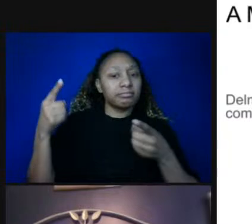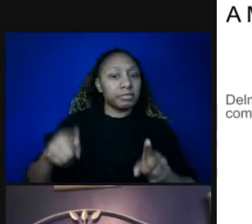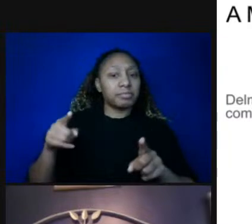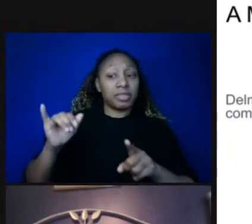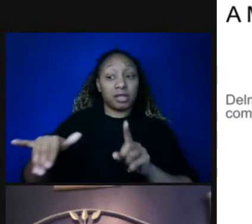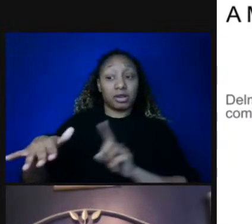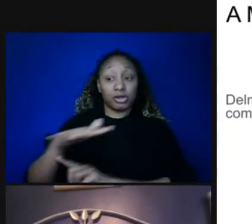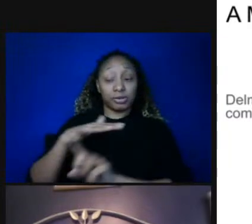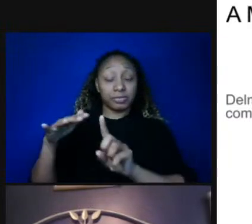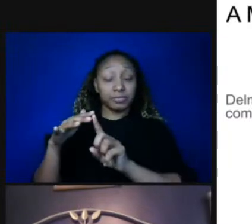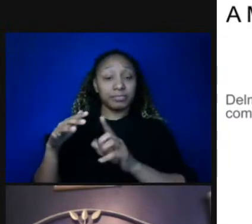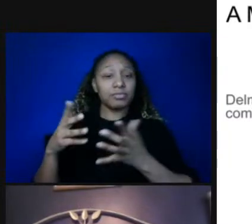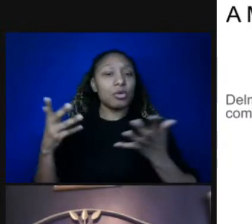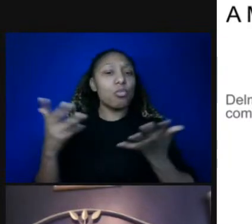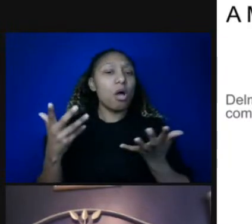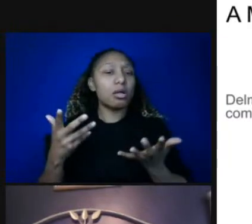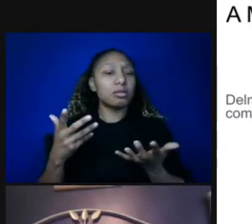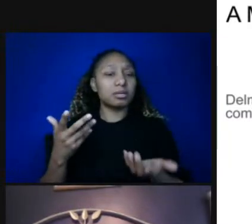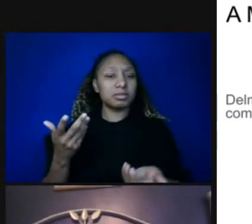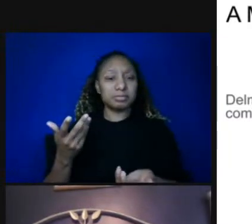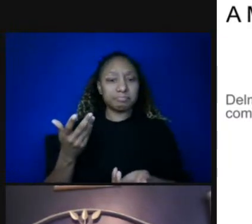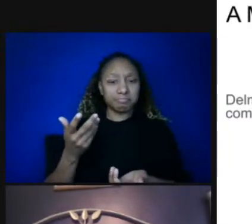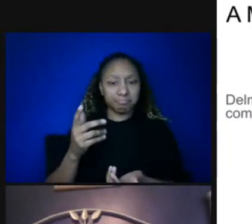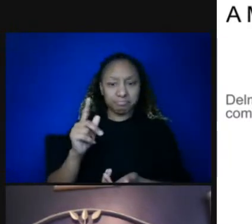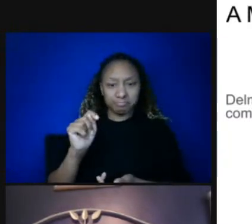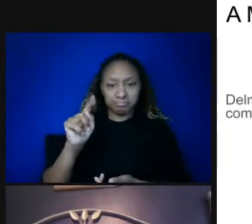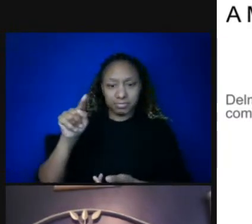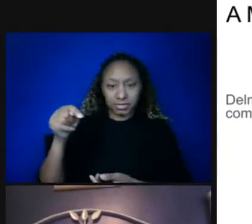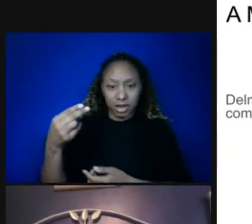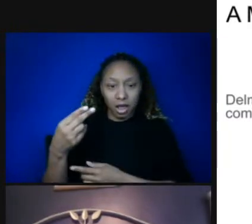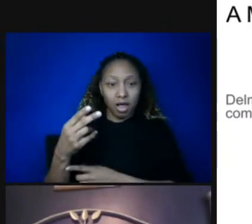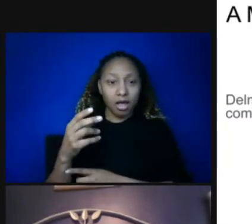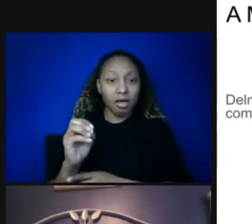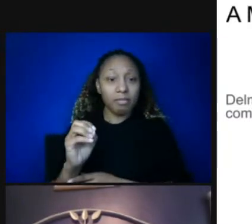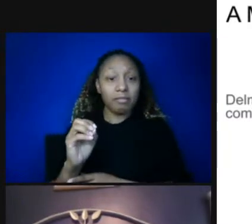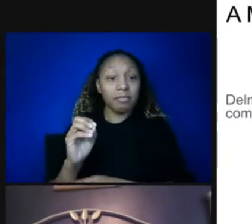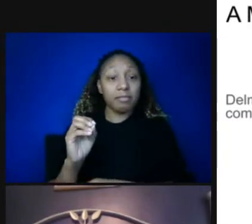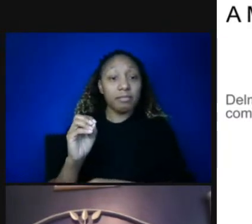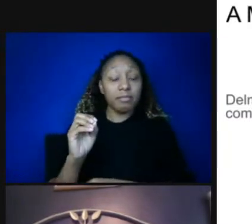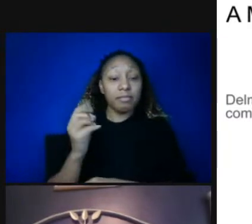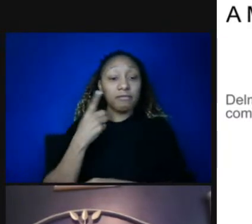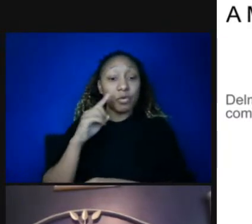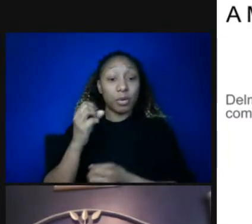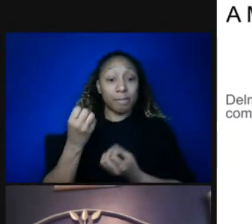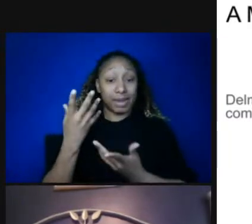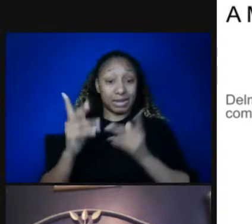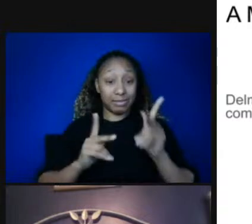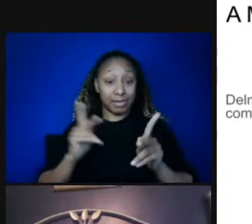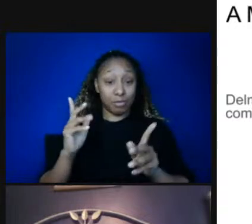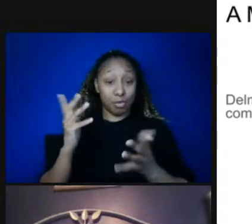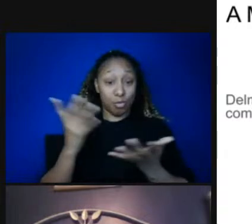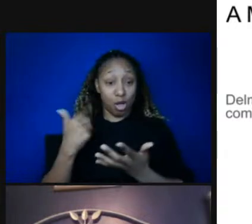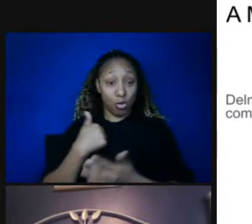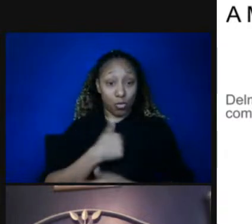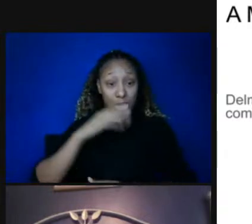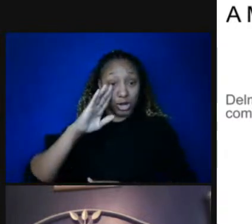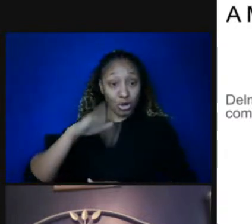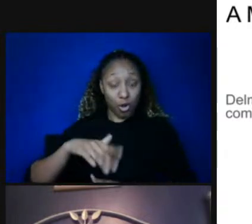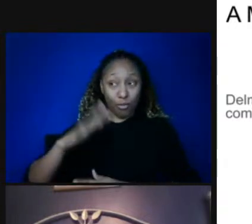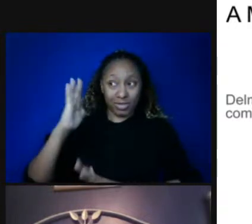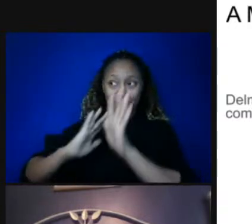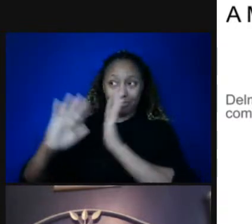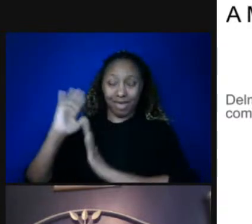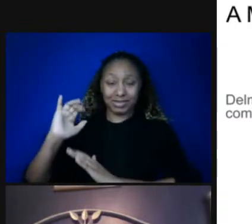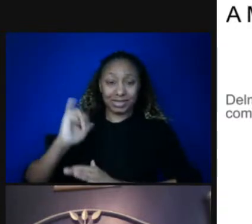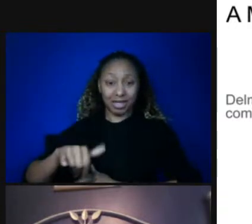So what is Mayis and T.O.H.P? So for many people, what we know about the past is through primary